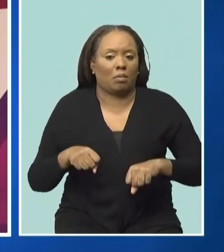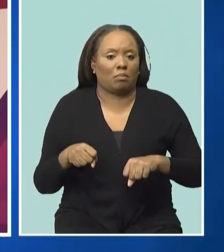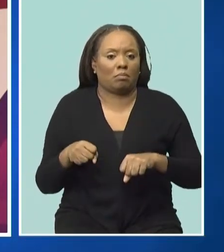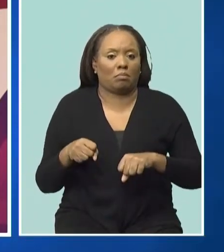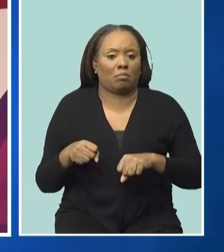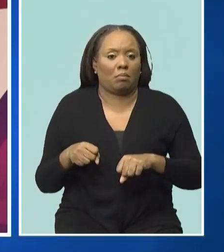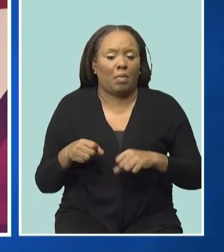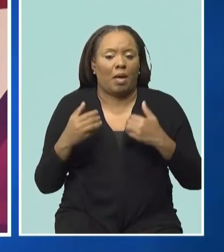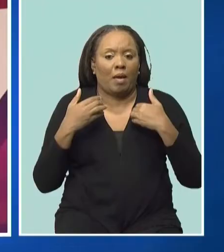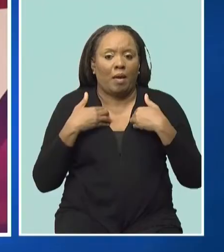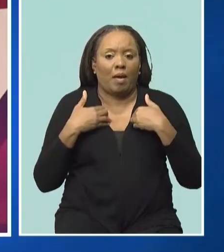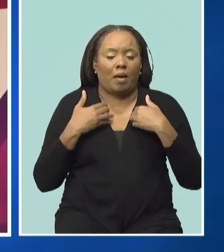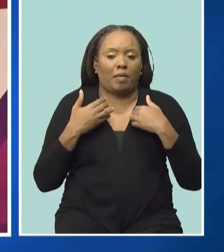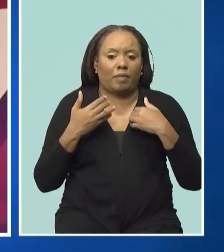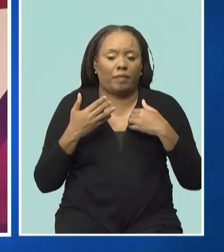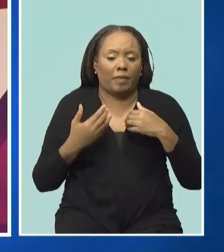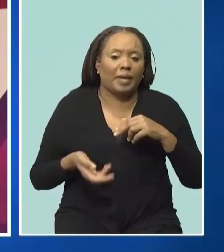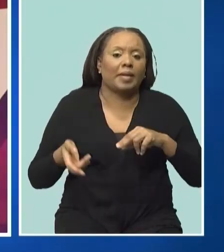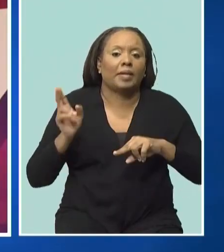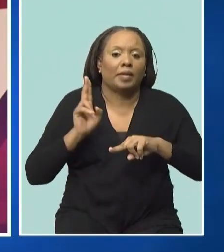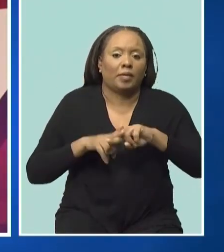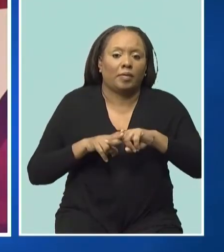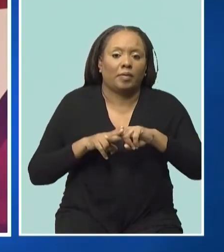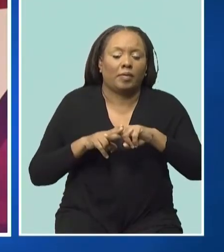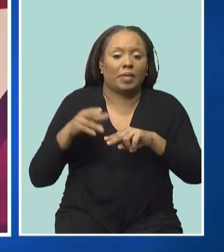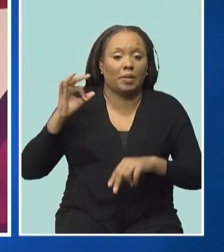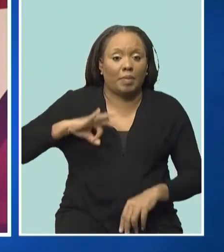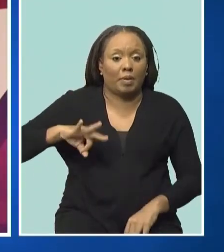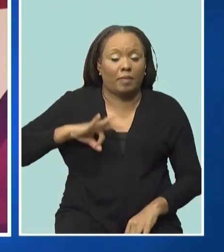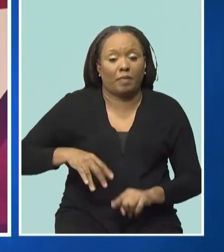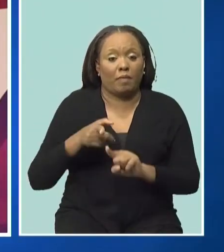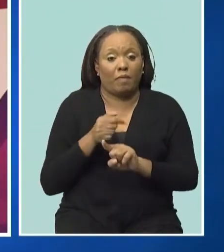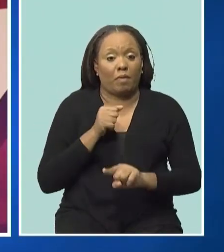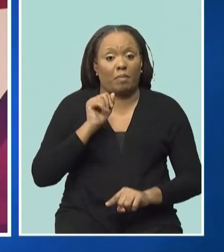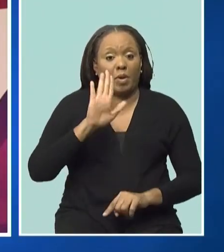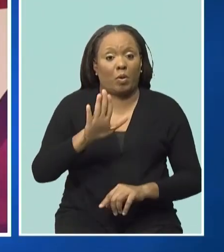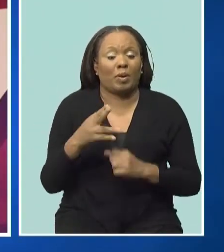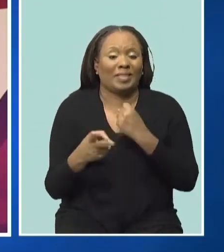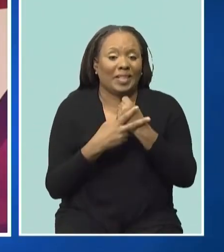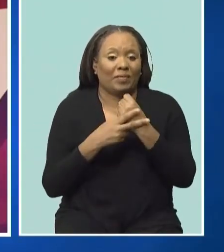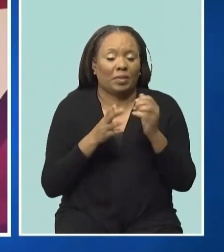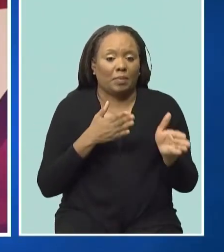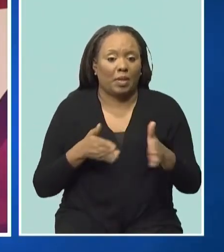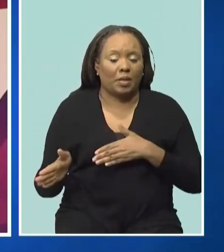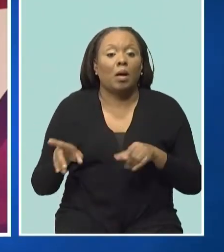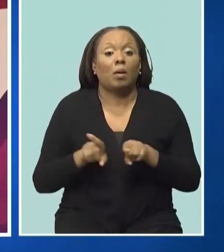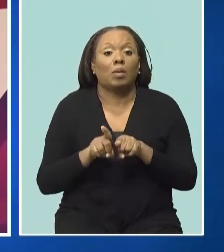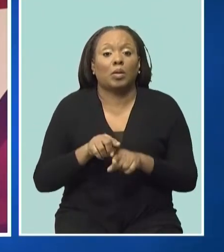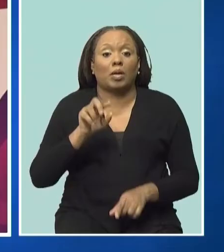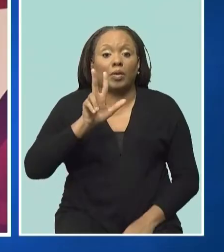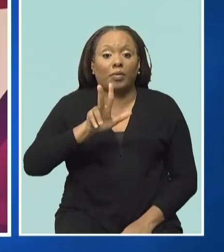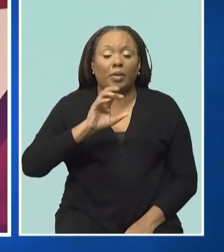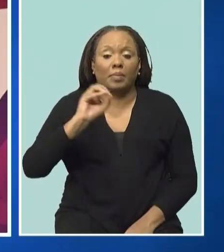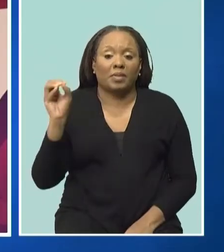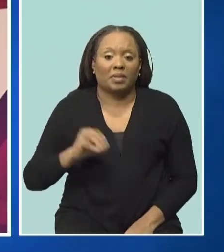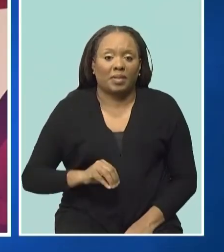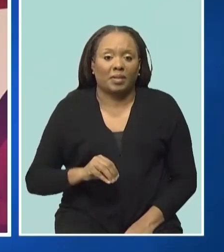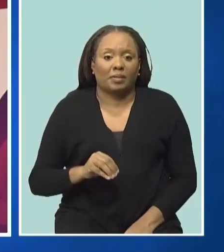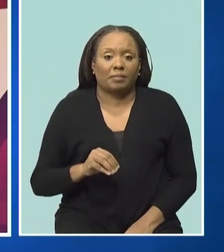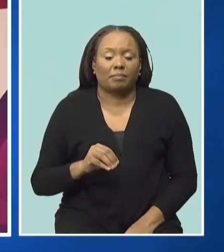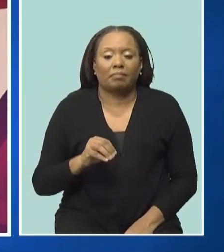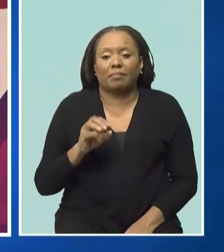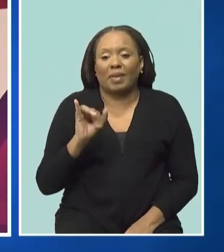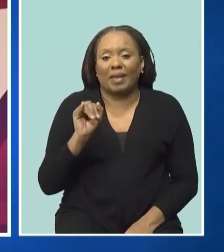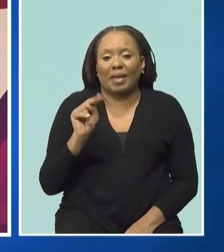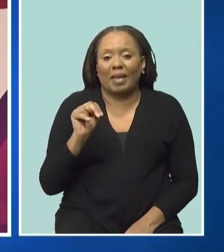benefits and earning potential from the savings plan. You also have a 3% guaranteed interest for the base plan,